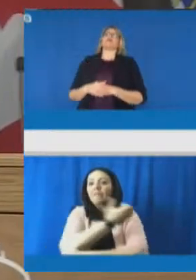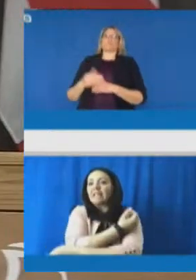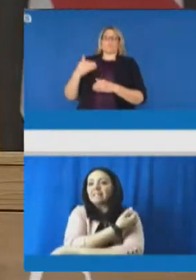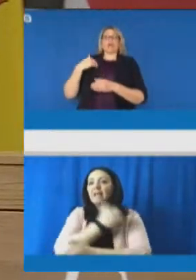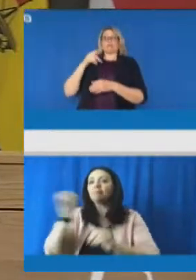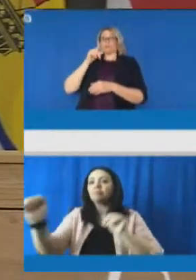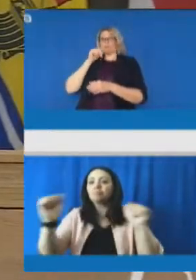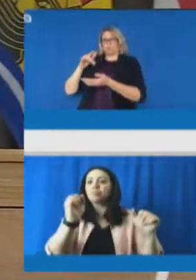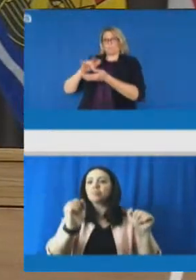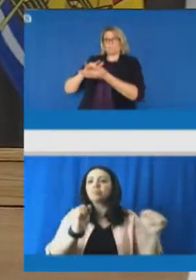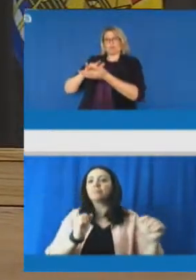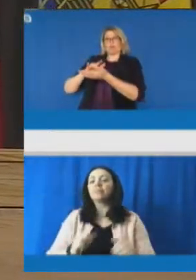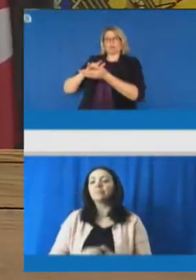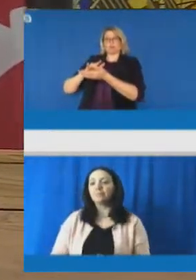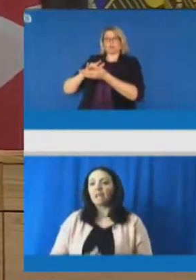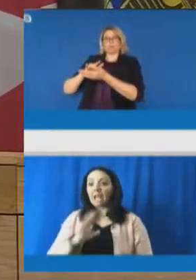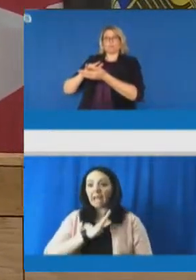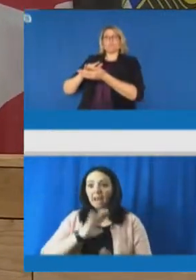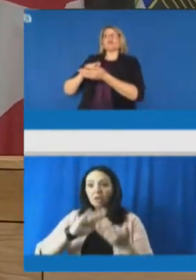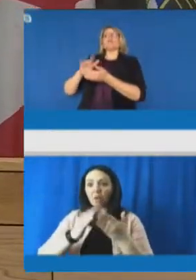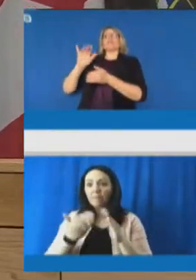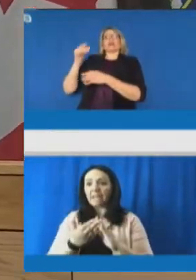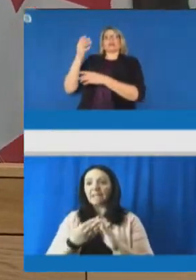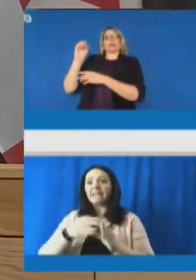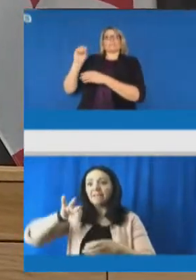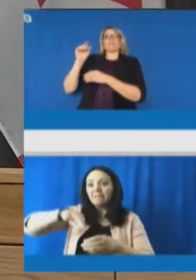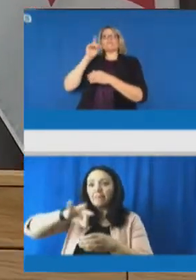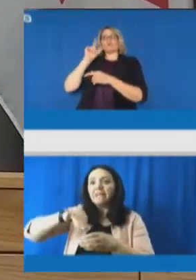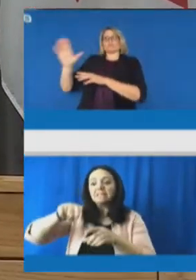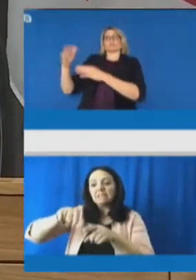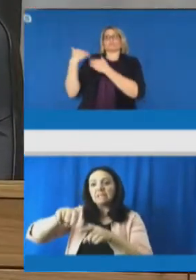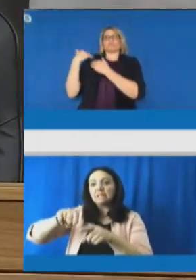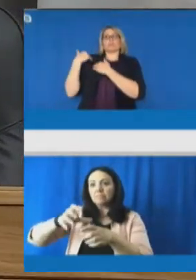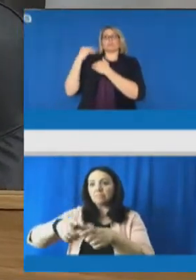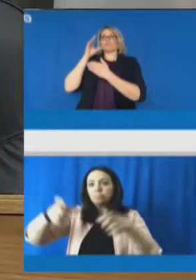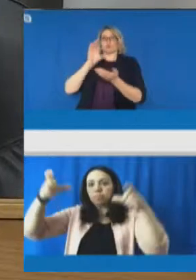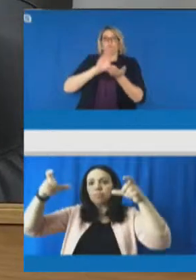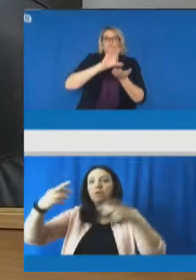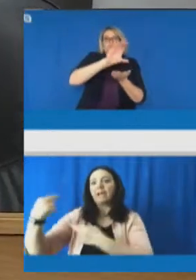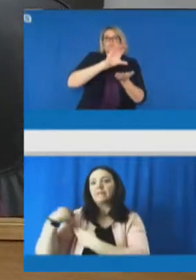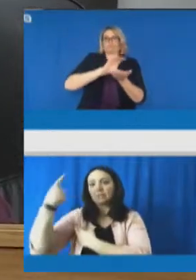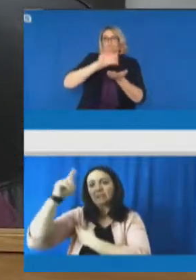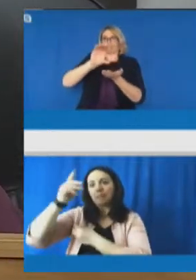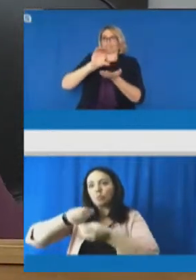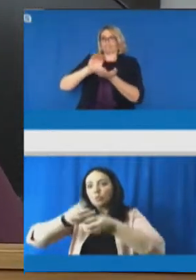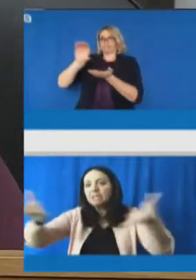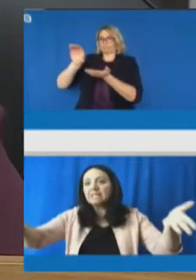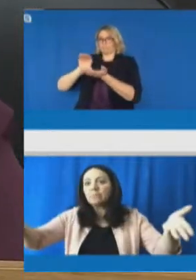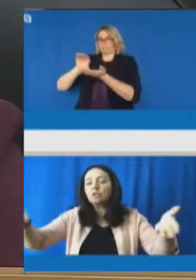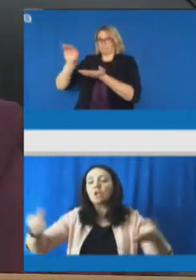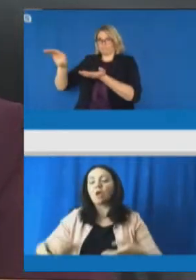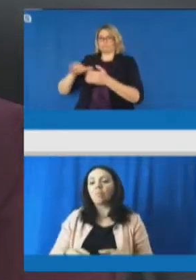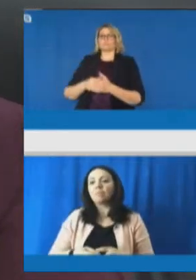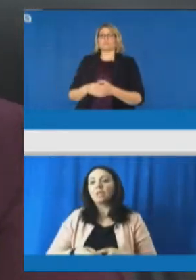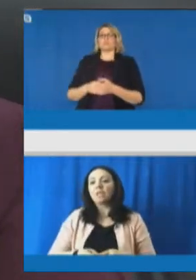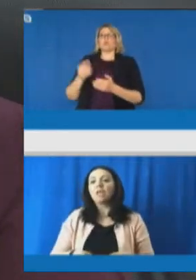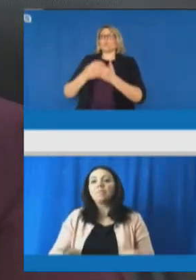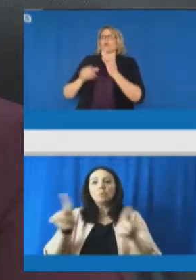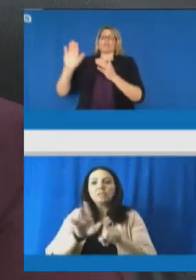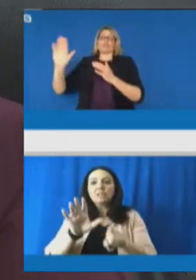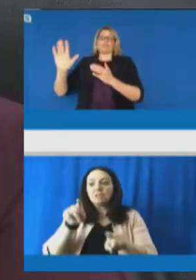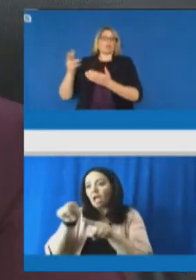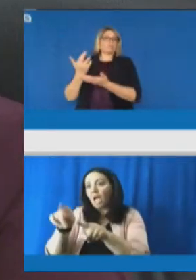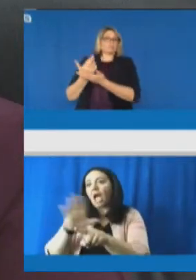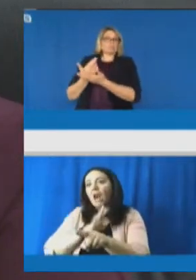so Adam had asked about that age group again, the 18 to 24-year-olds, and compared to the